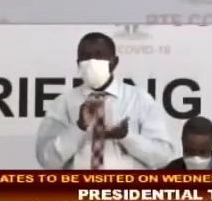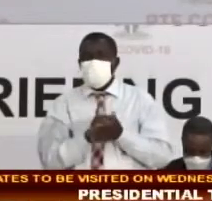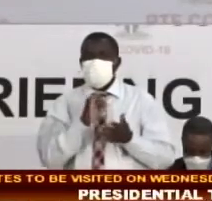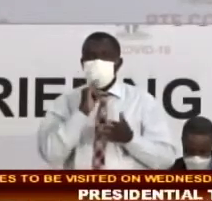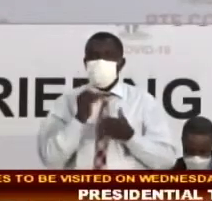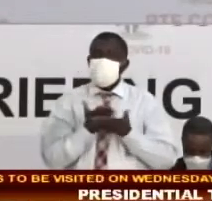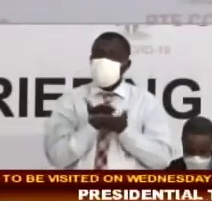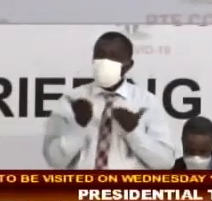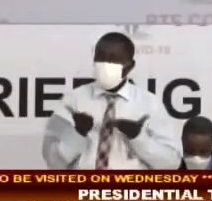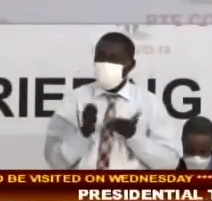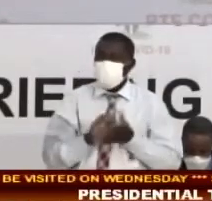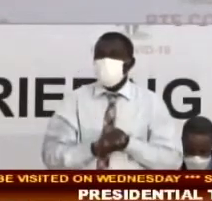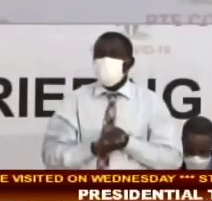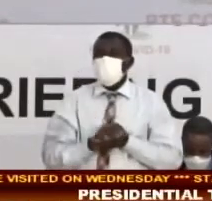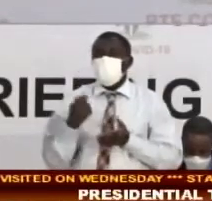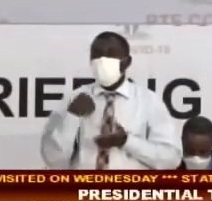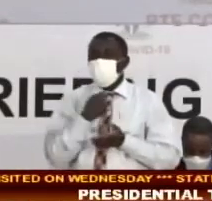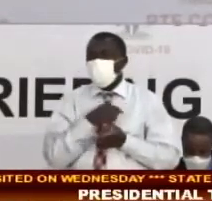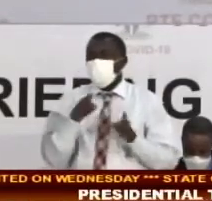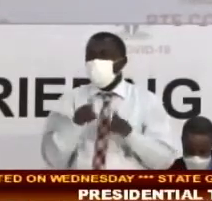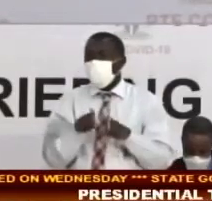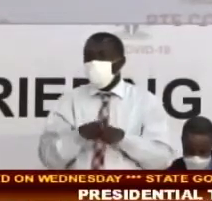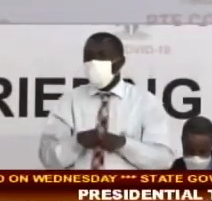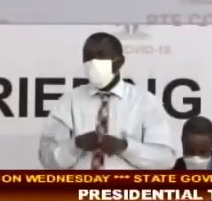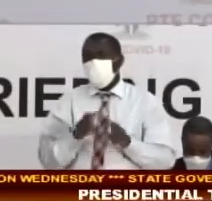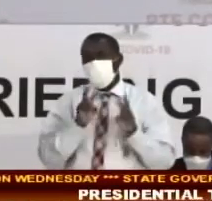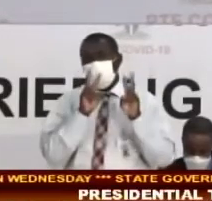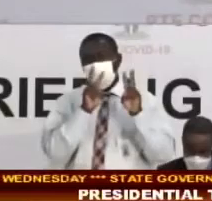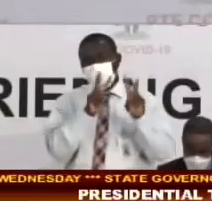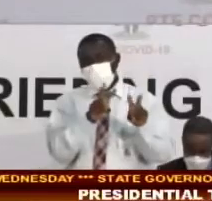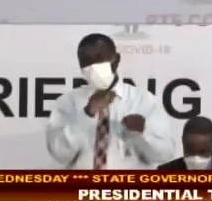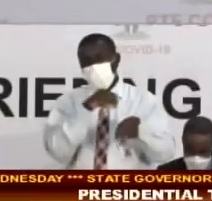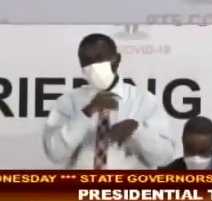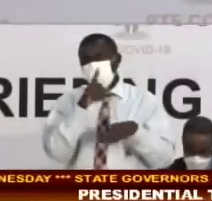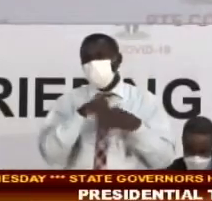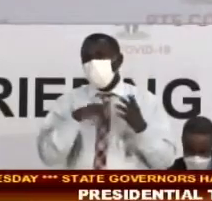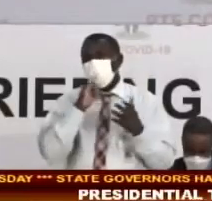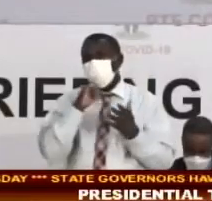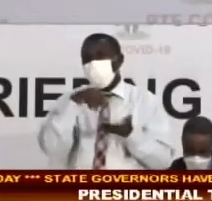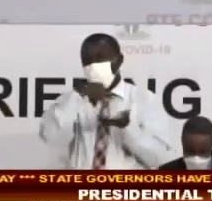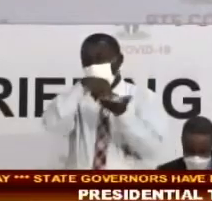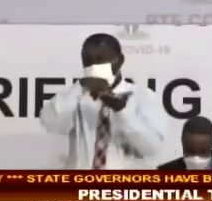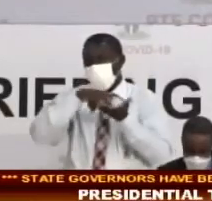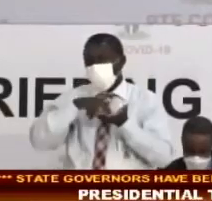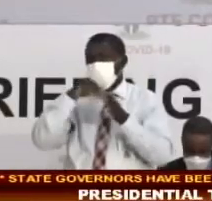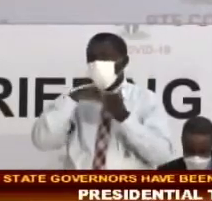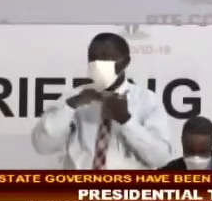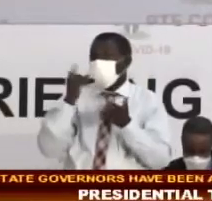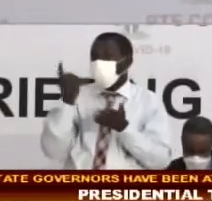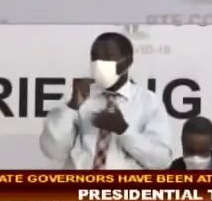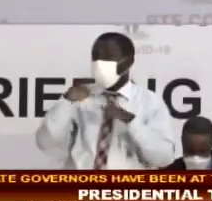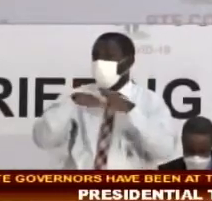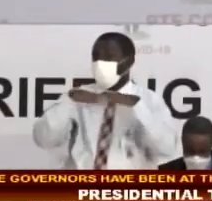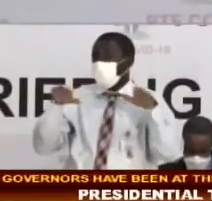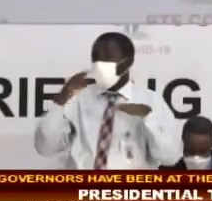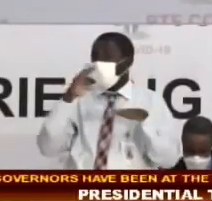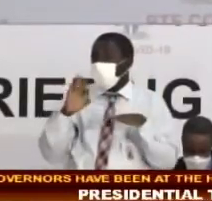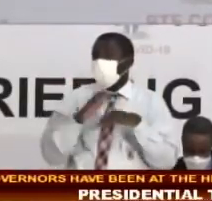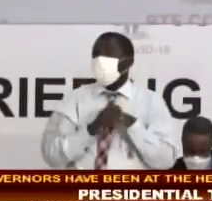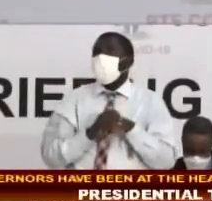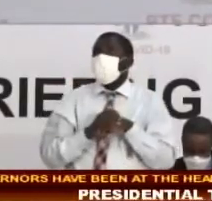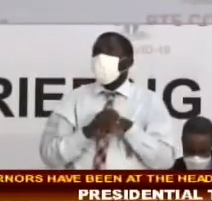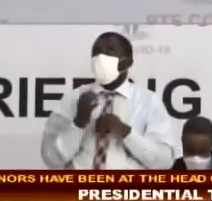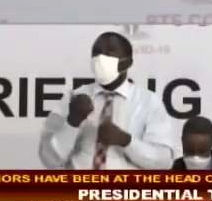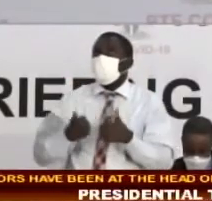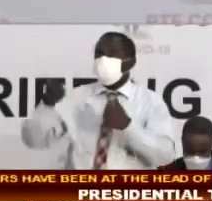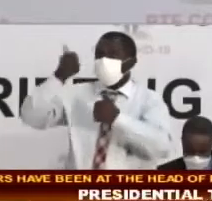are also looking at what is required at the level of tertiary education. Most